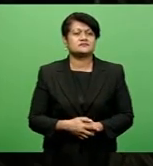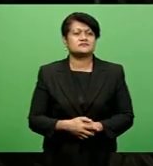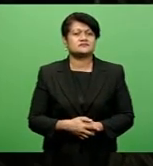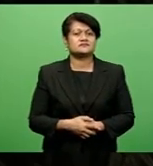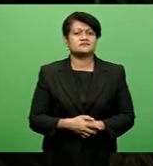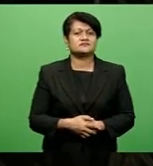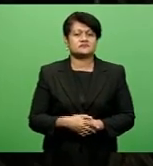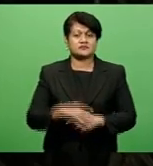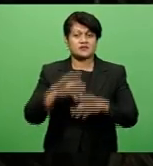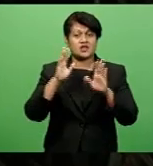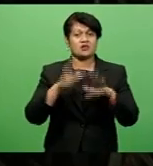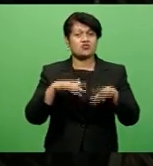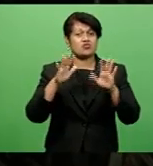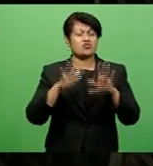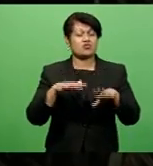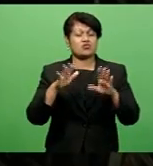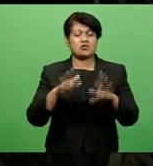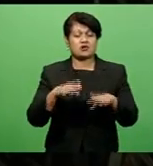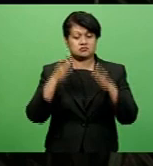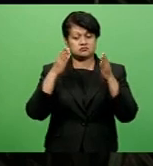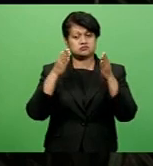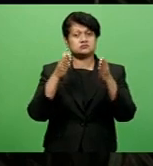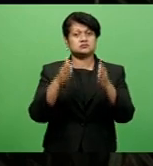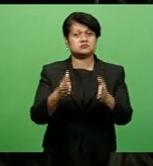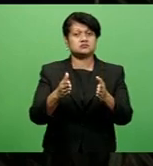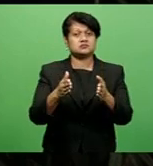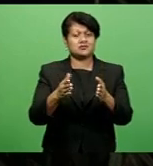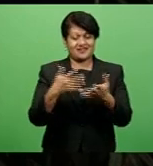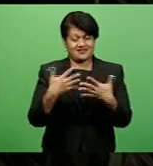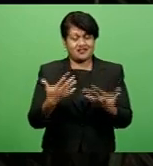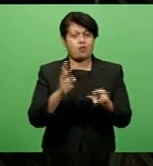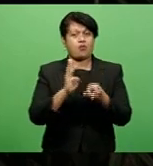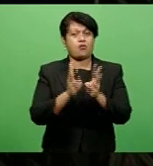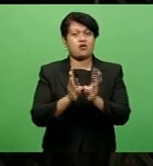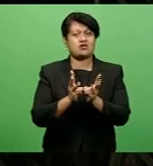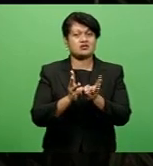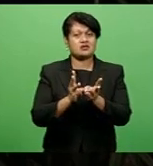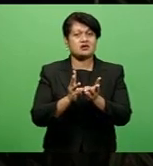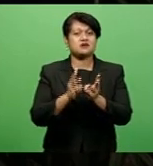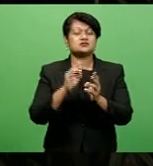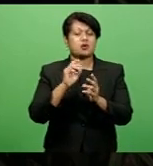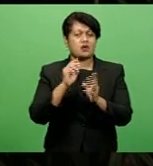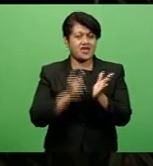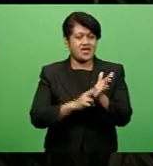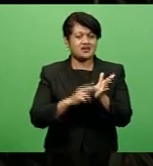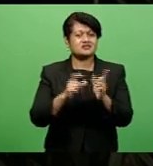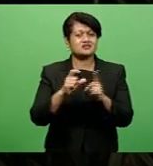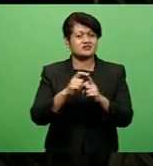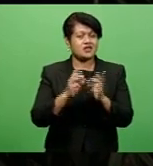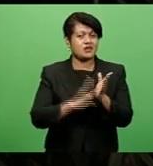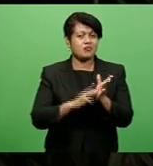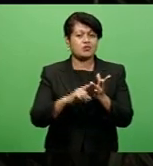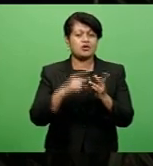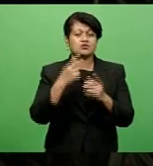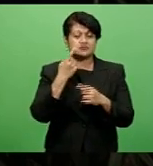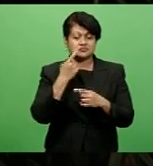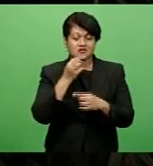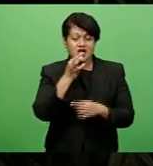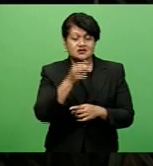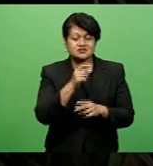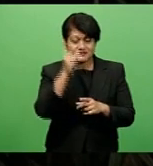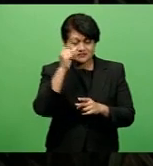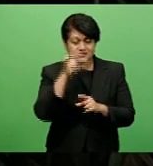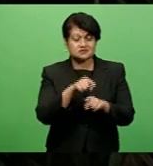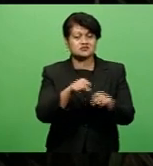Now, with rain being the major concern with this weather system, the NDMO is calling on Fijians living in flood-prone